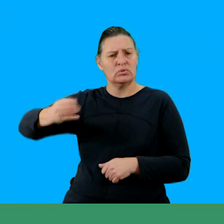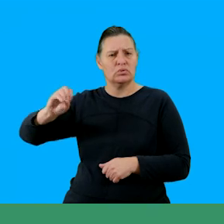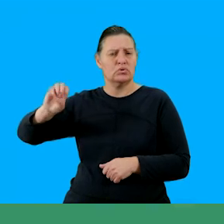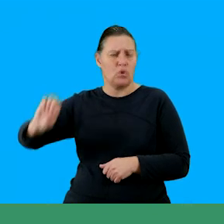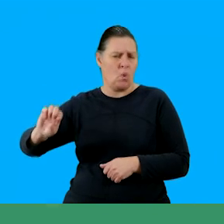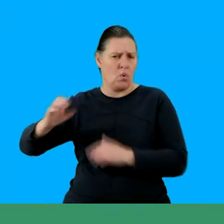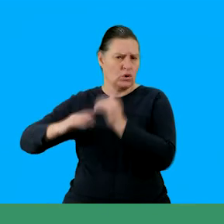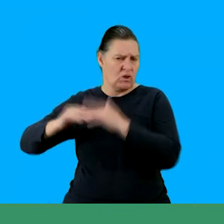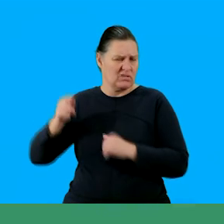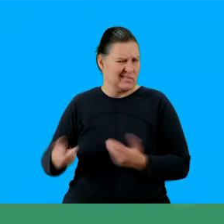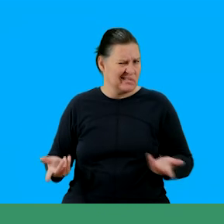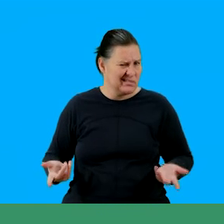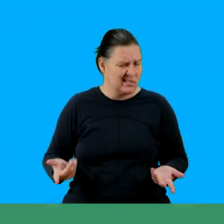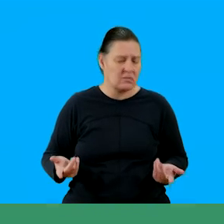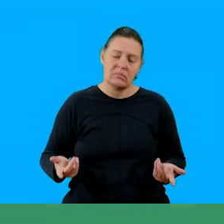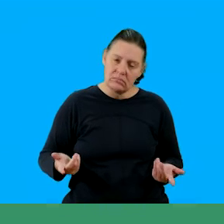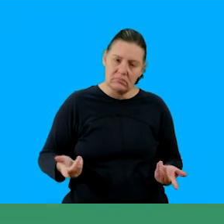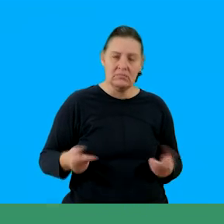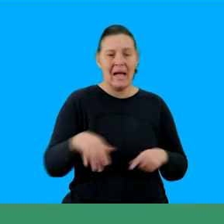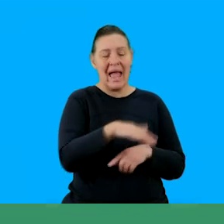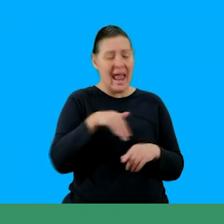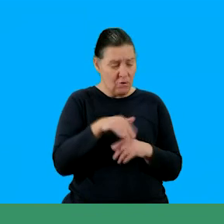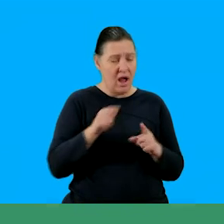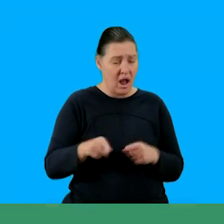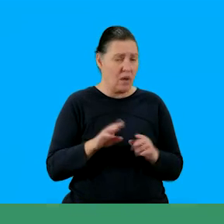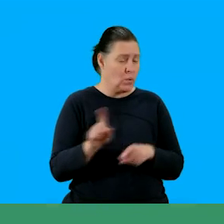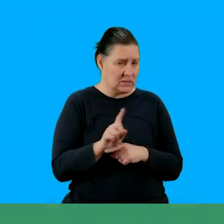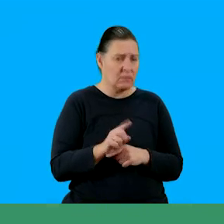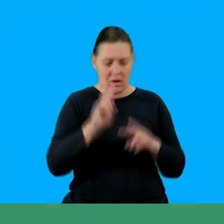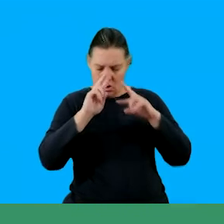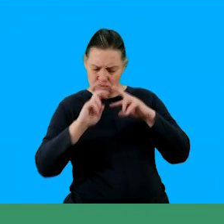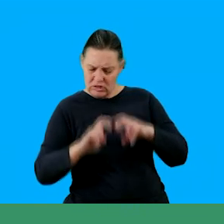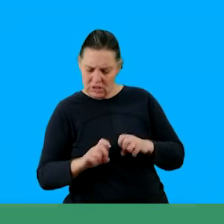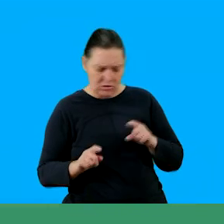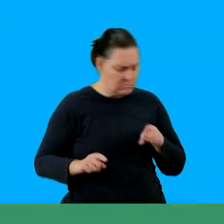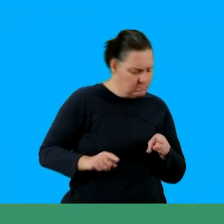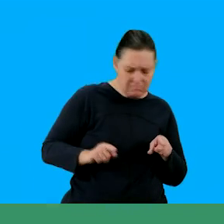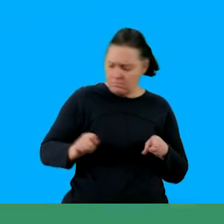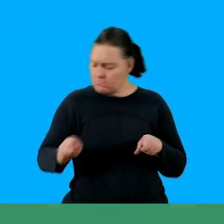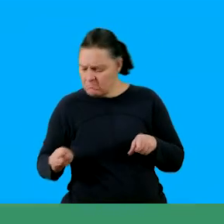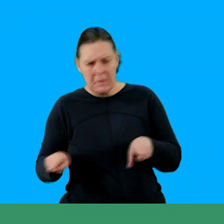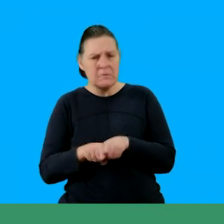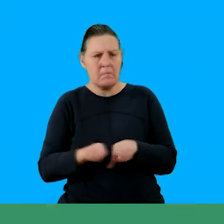of Joe's Construction. So the area of improvement would be research and